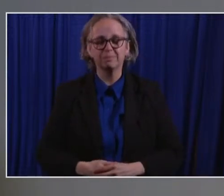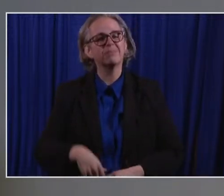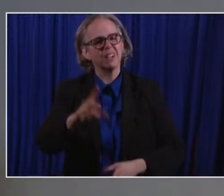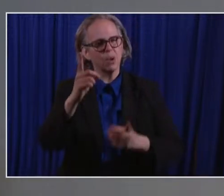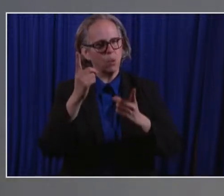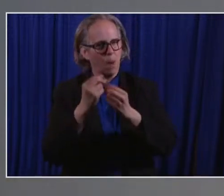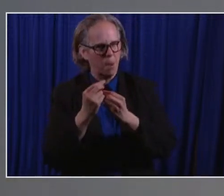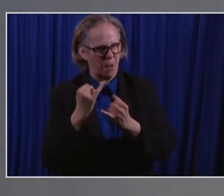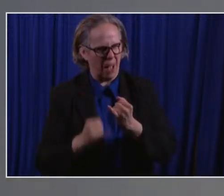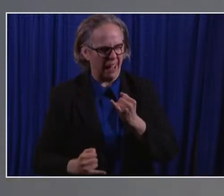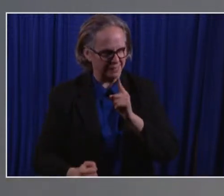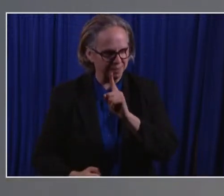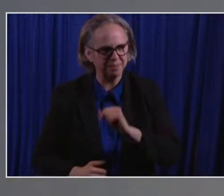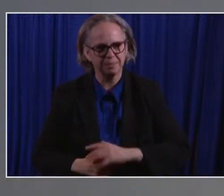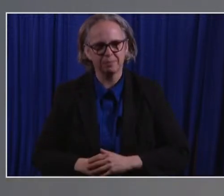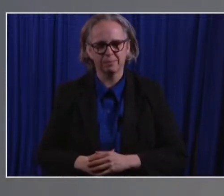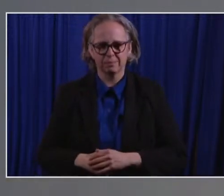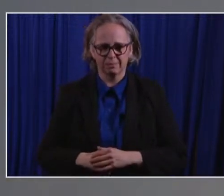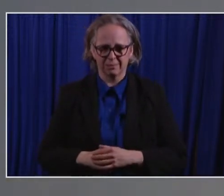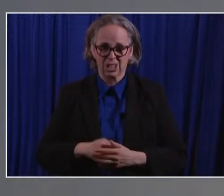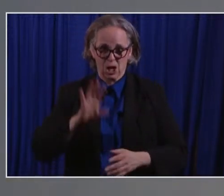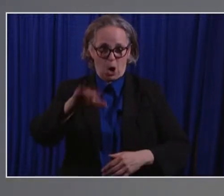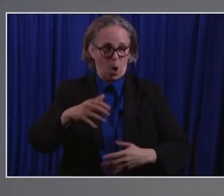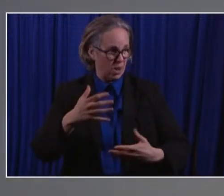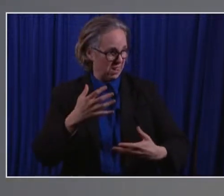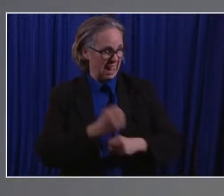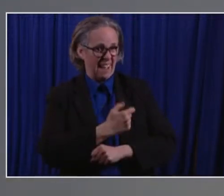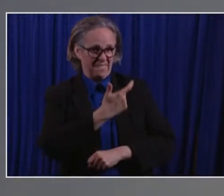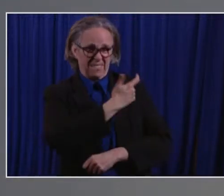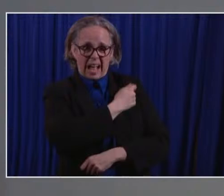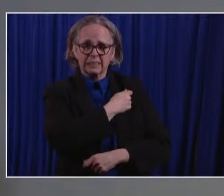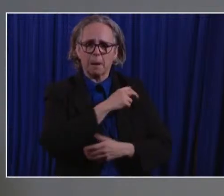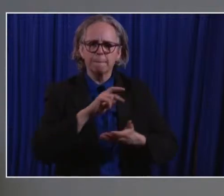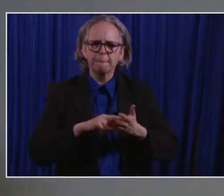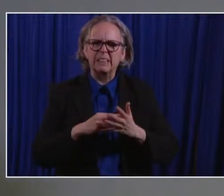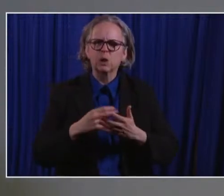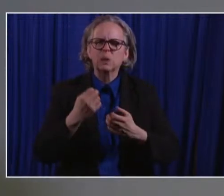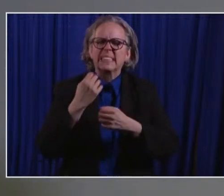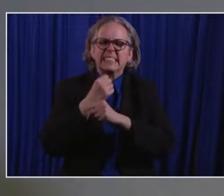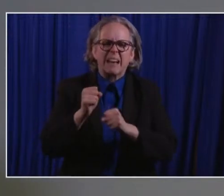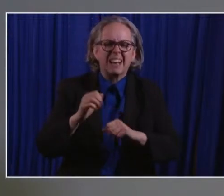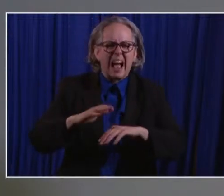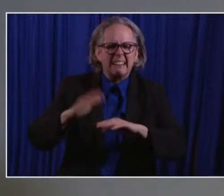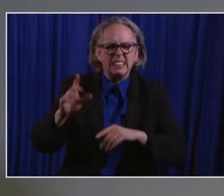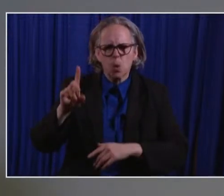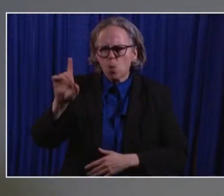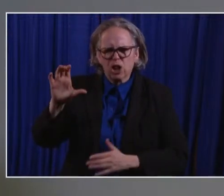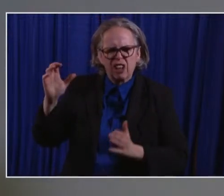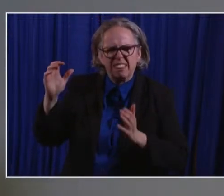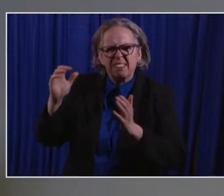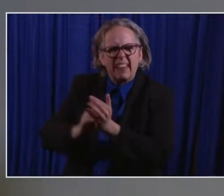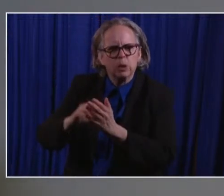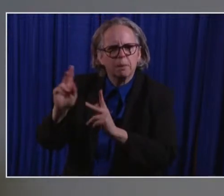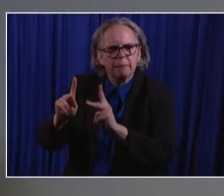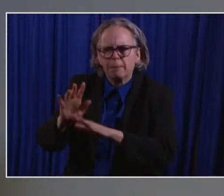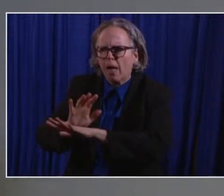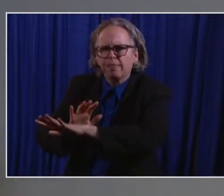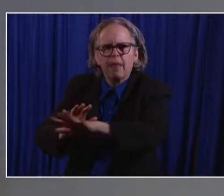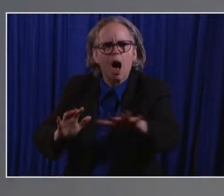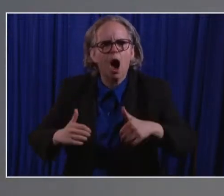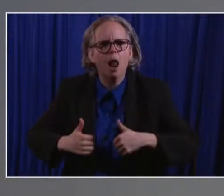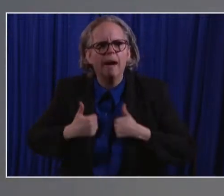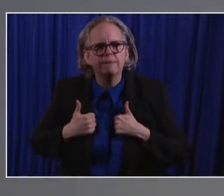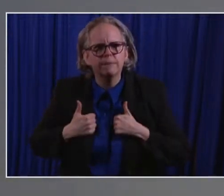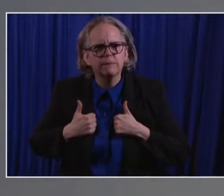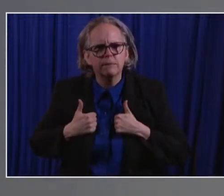vaccinated, we can save at least 100,000 lives of Americans, 100,000 lives of people who would otherwise die